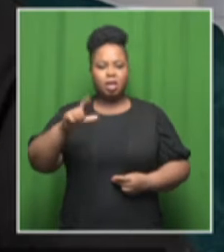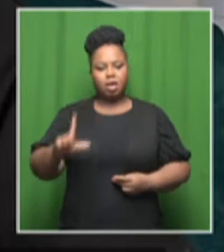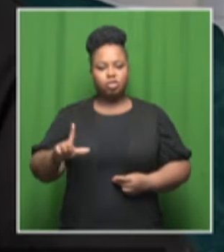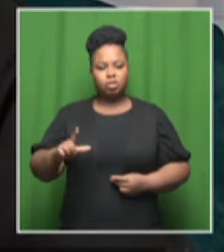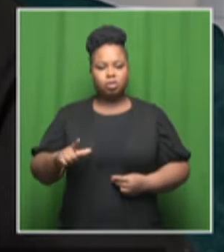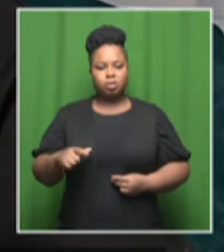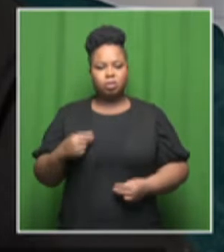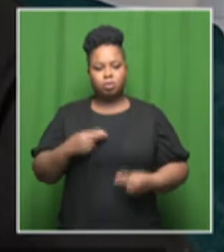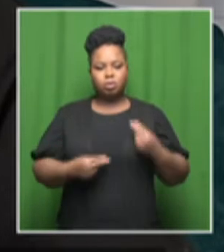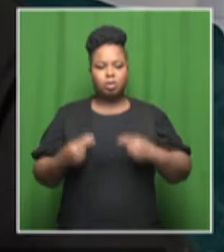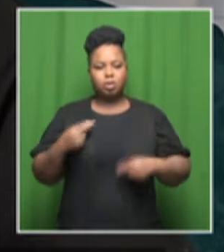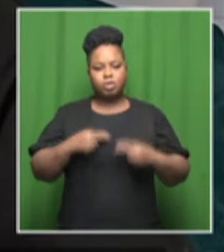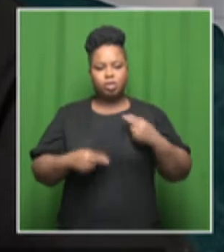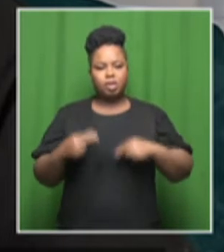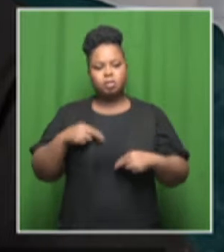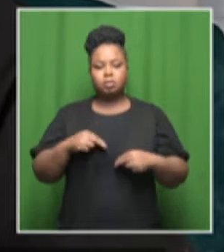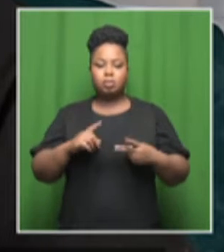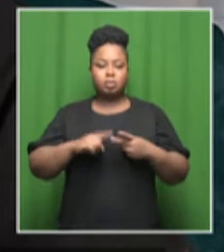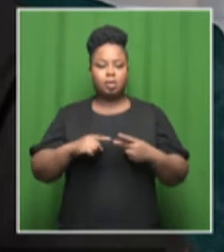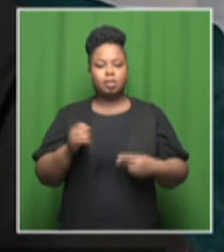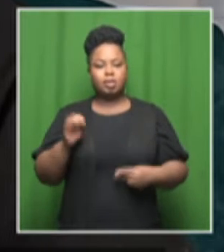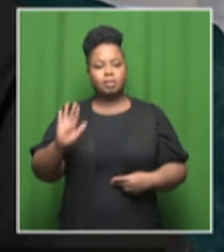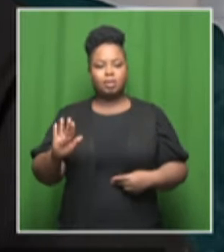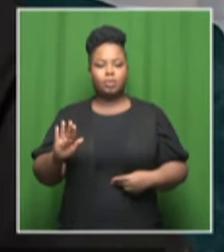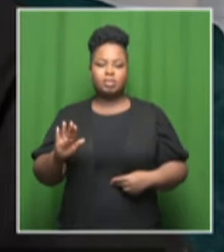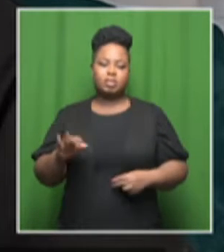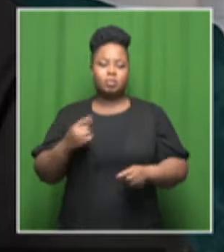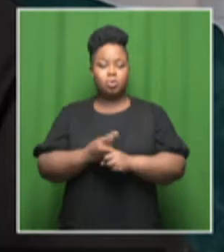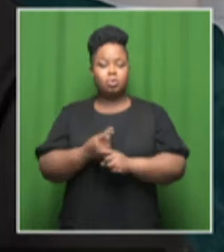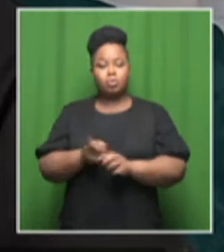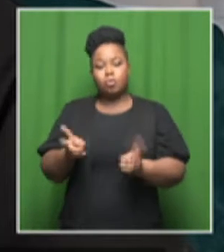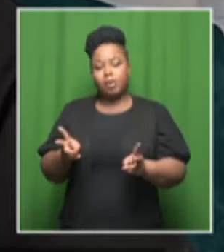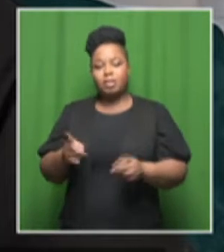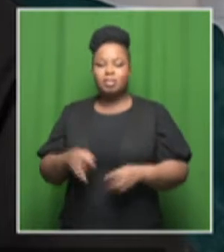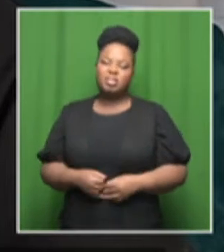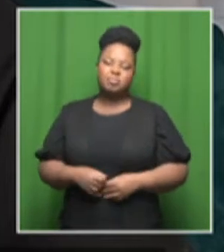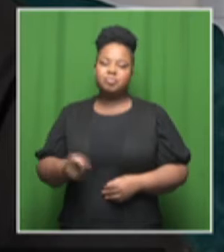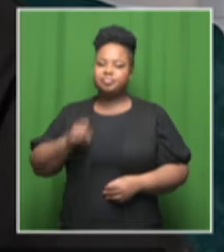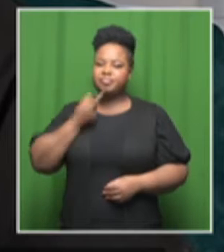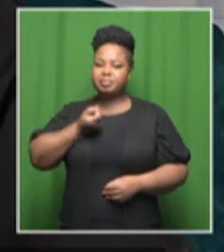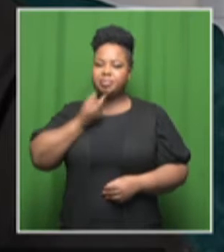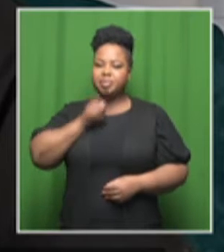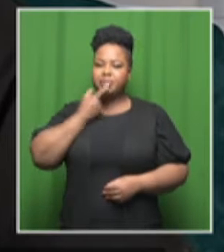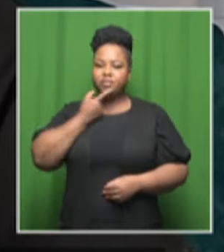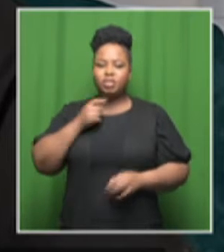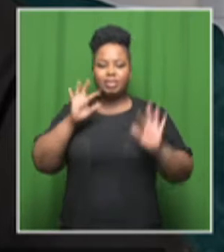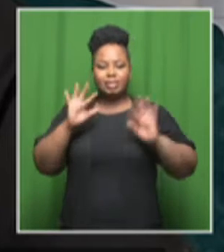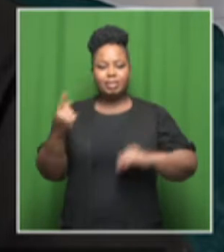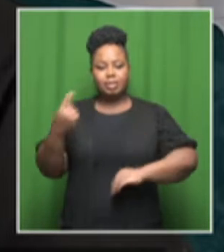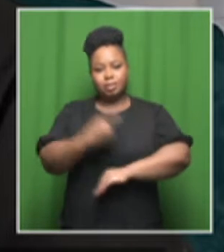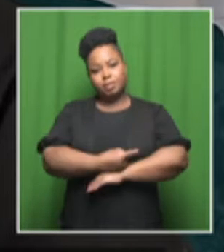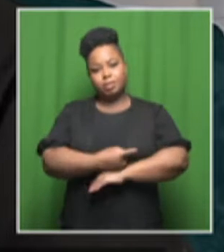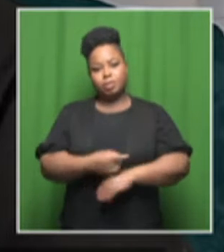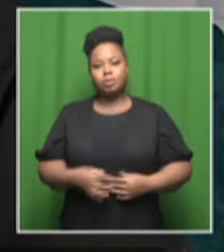in injectable forms, and normally the patient uses that for about 10 days. Mm. After 10